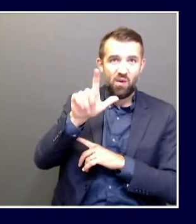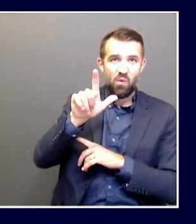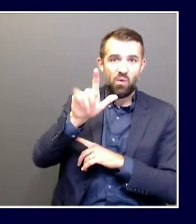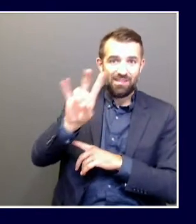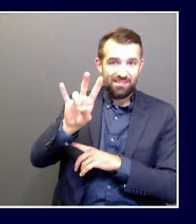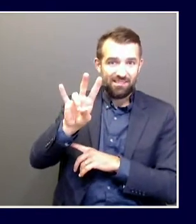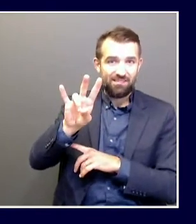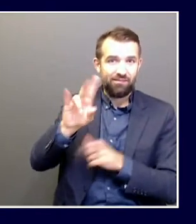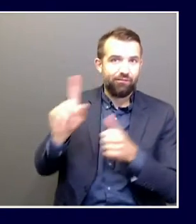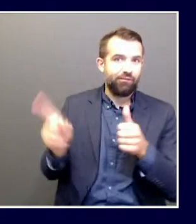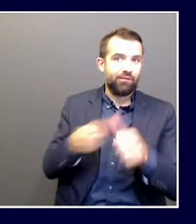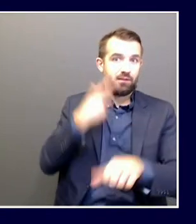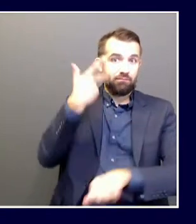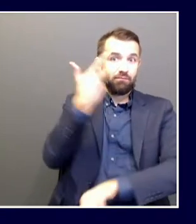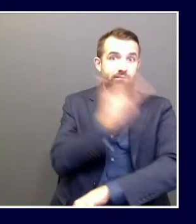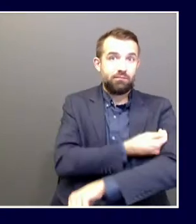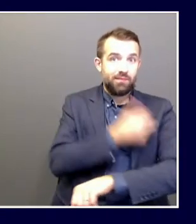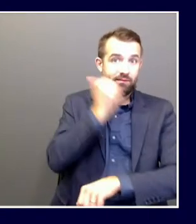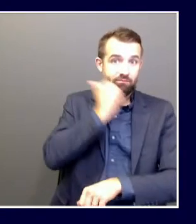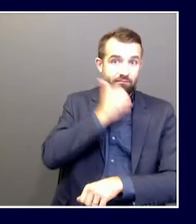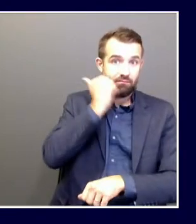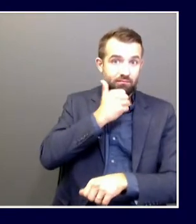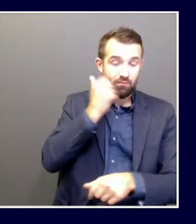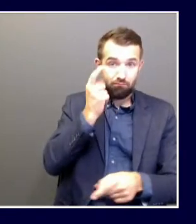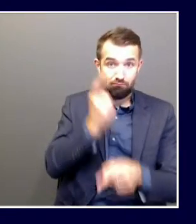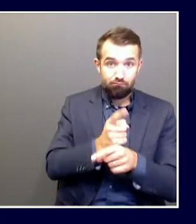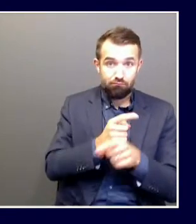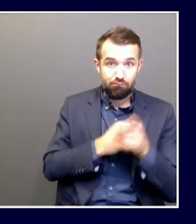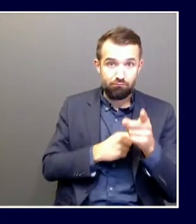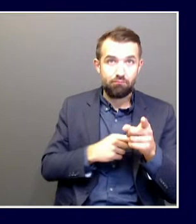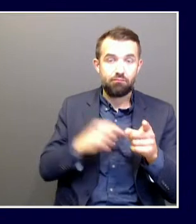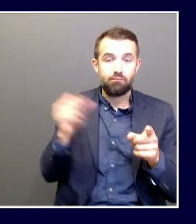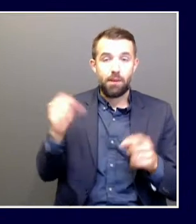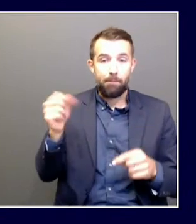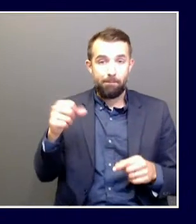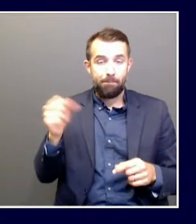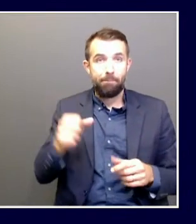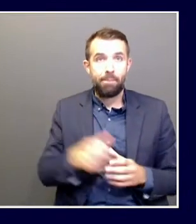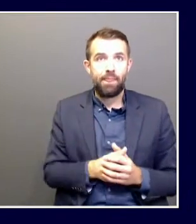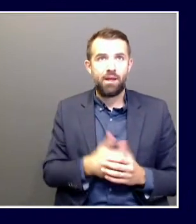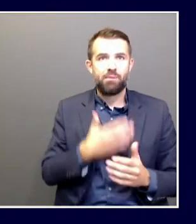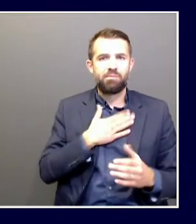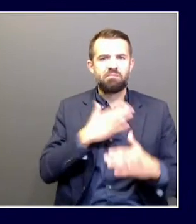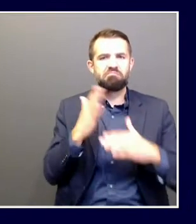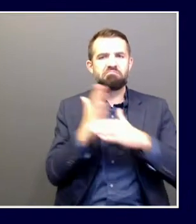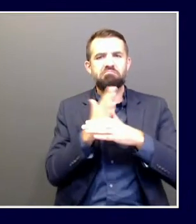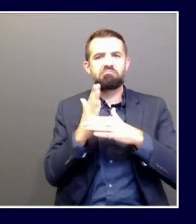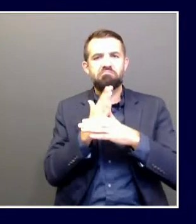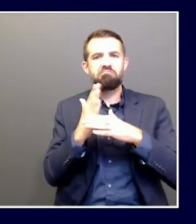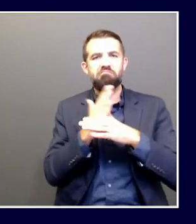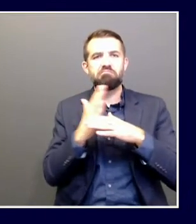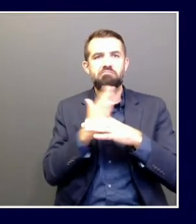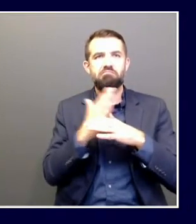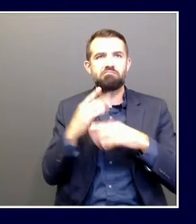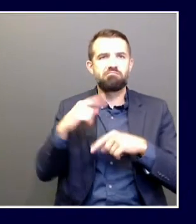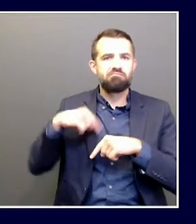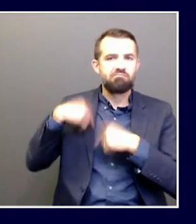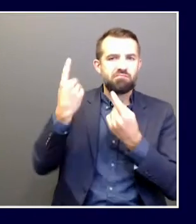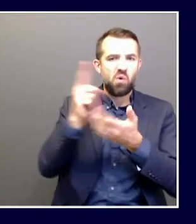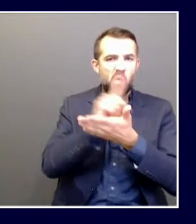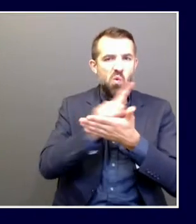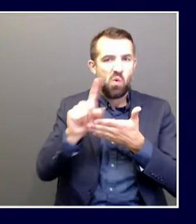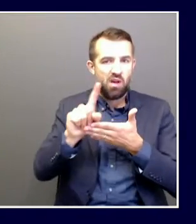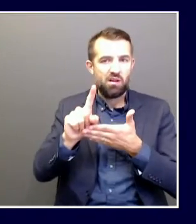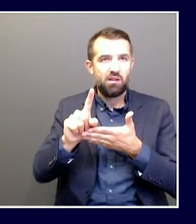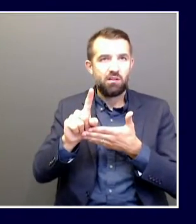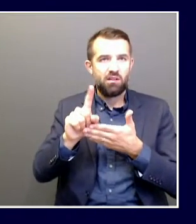is the number you gave out, correct? That's correct. That's on average over the past 7-day period. Okay, so I